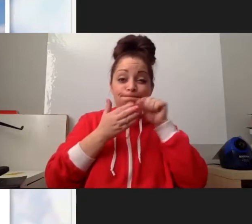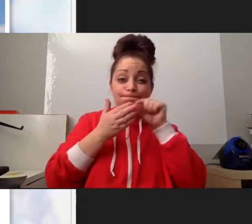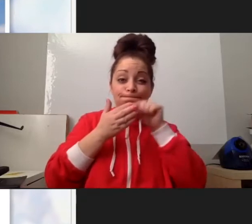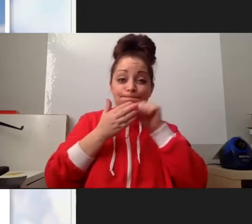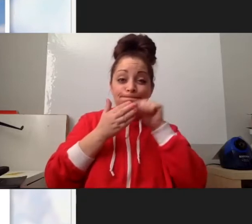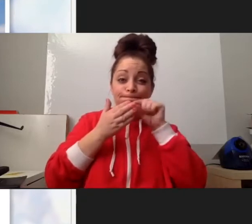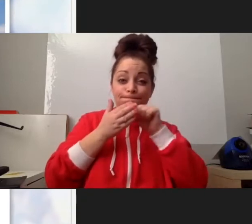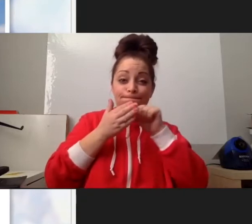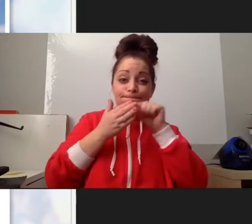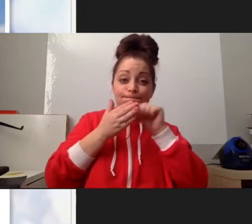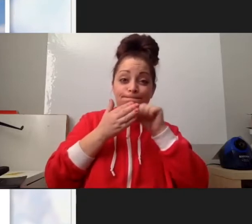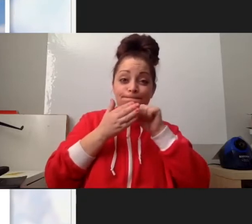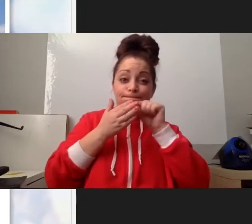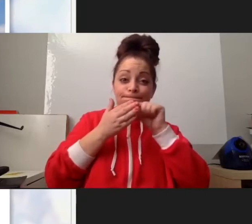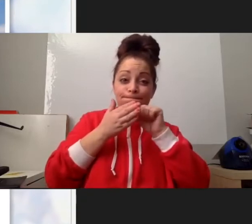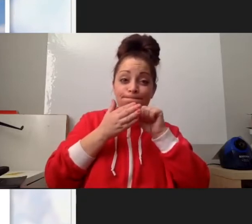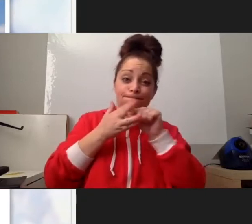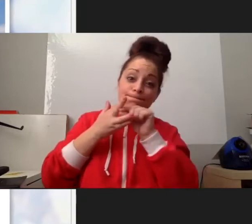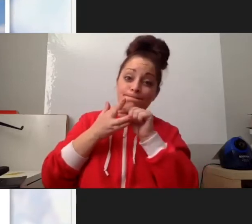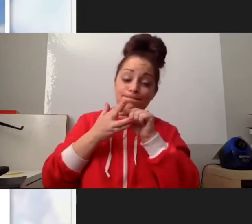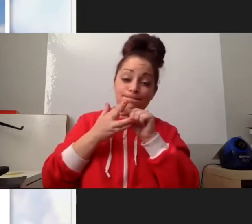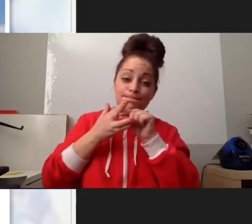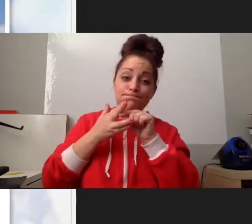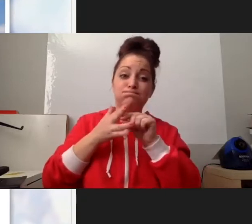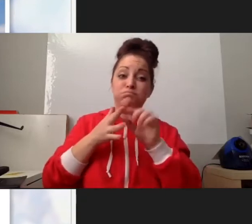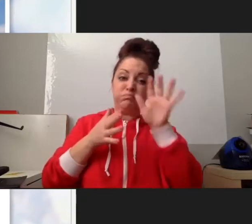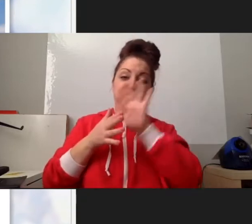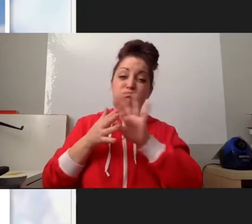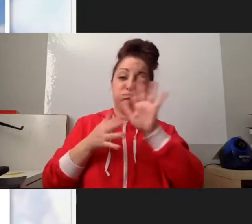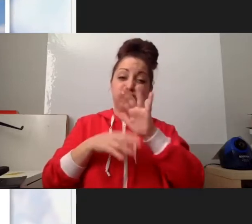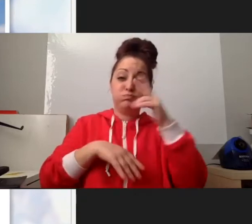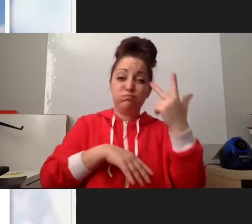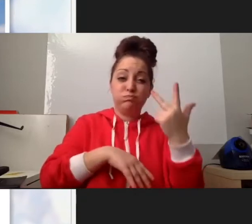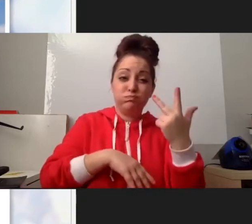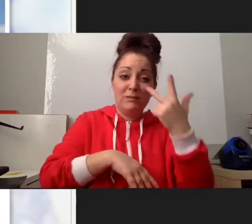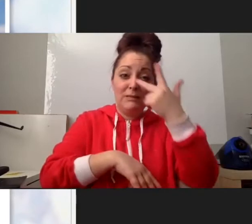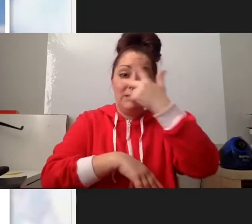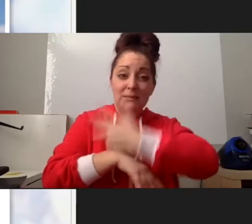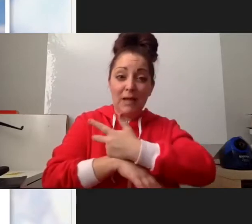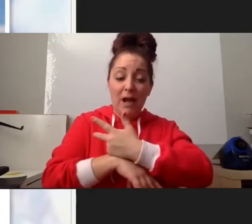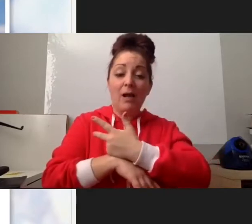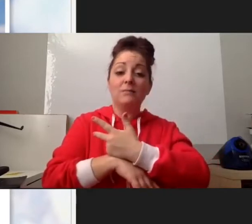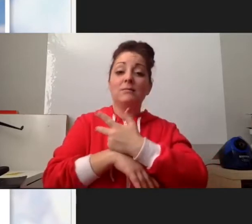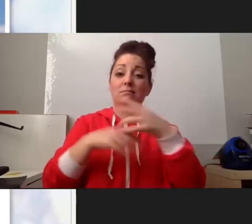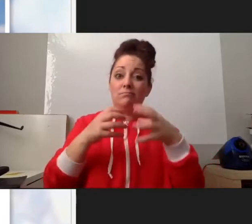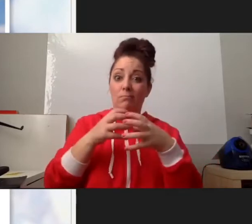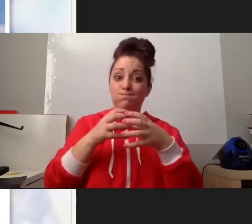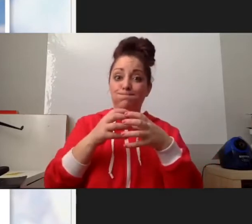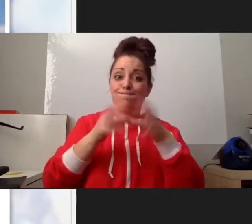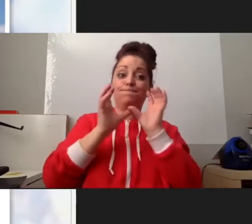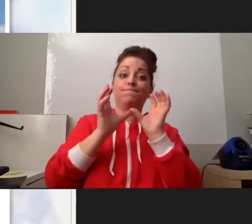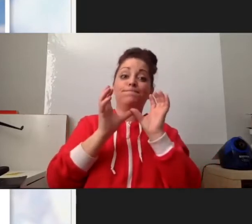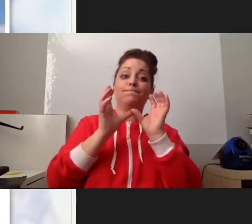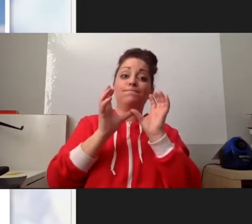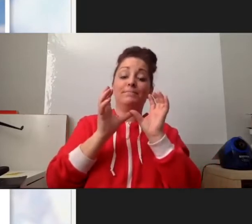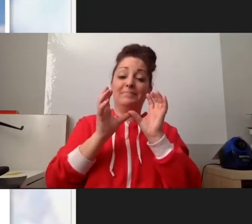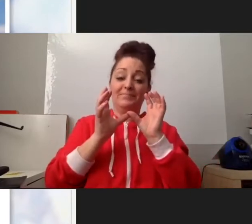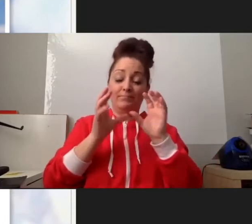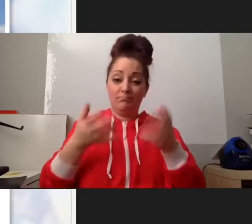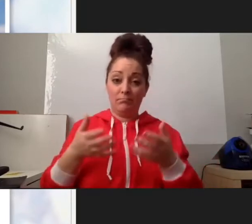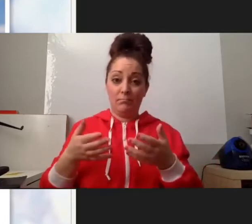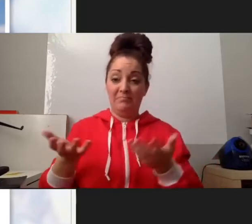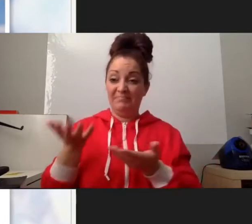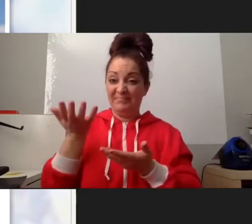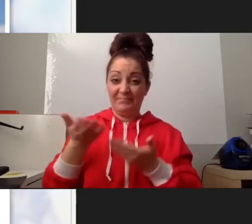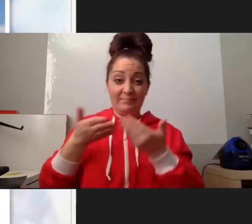The chick pecks and pecks and pecks. In about 3 days, the egg cracks